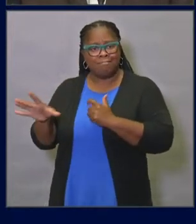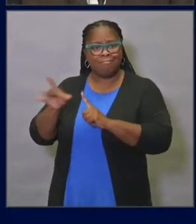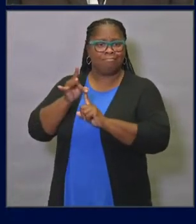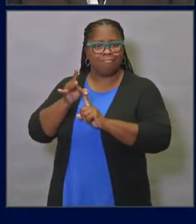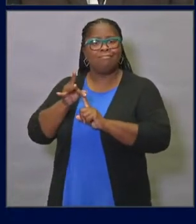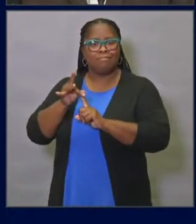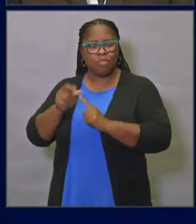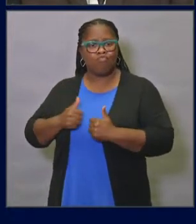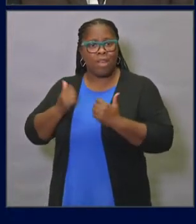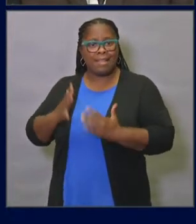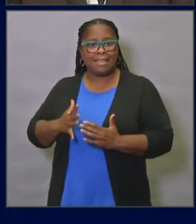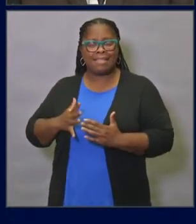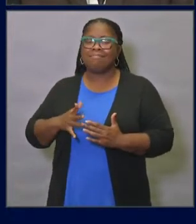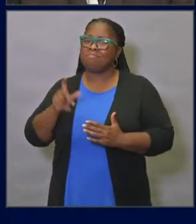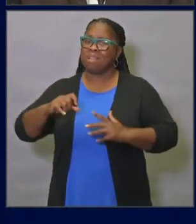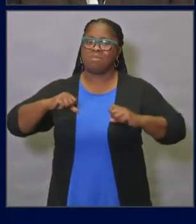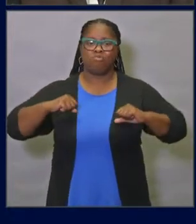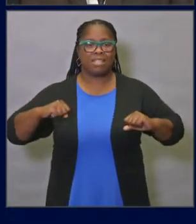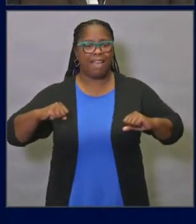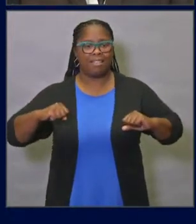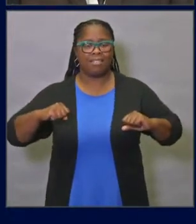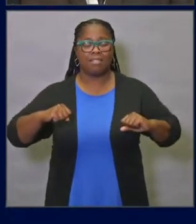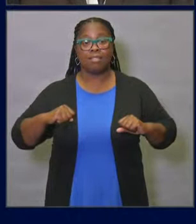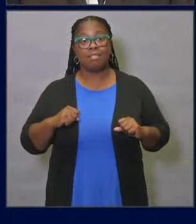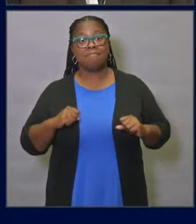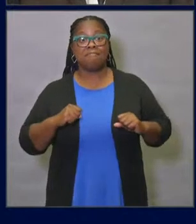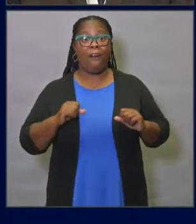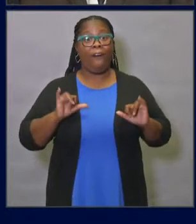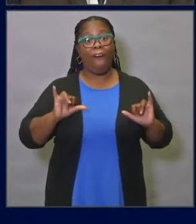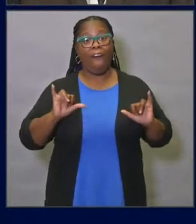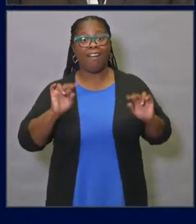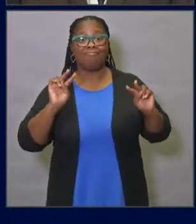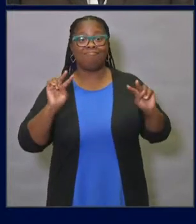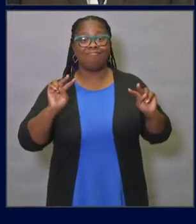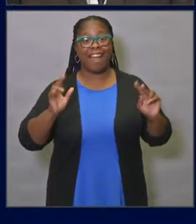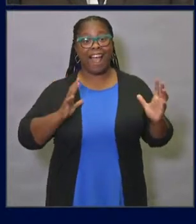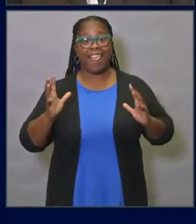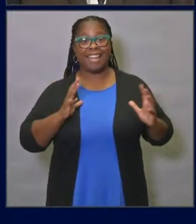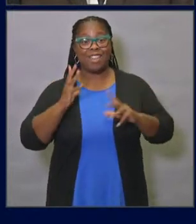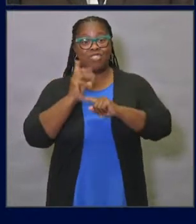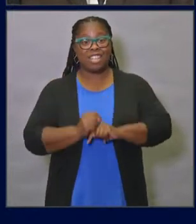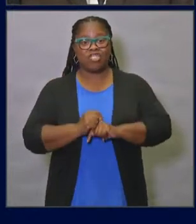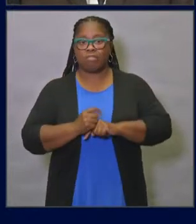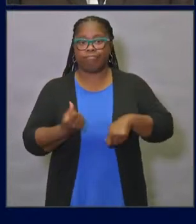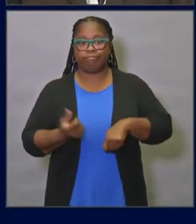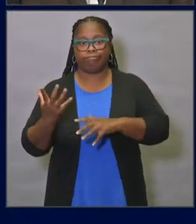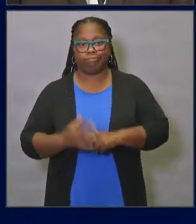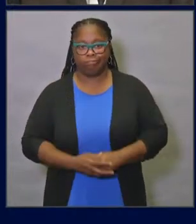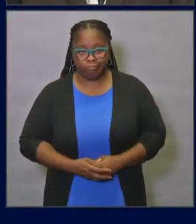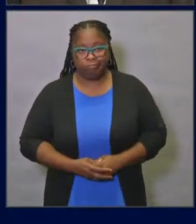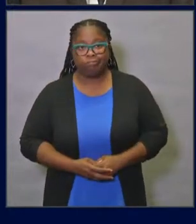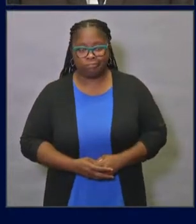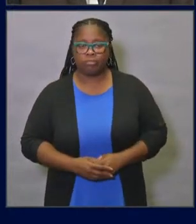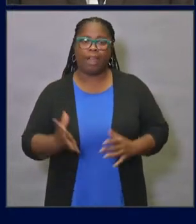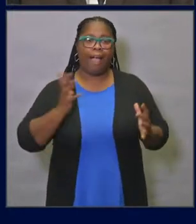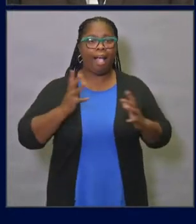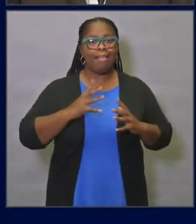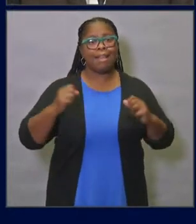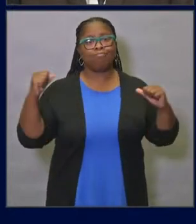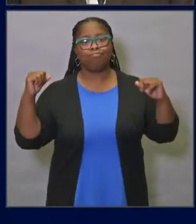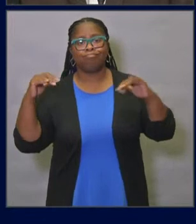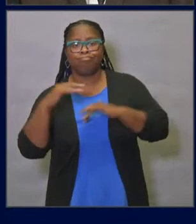holiday traditions. We know for sure that our holiday gatherings, parties, and cookouts can result in increases